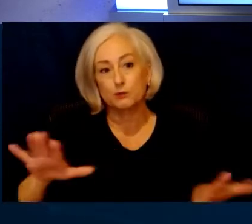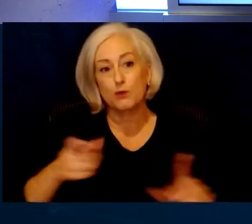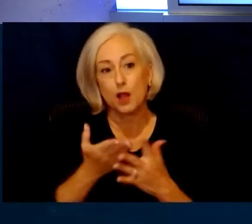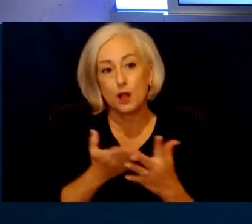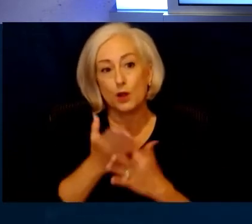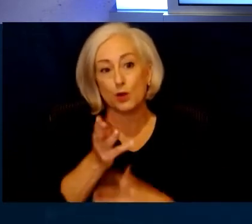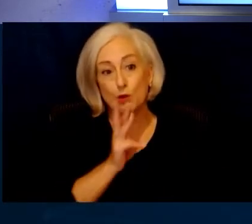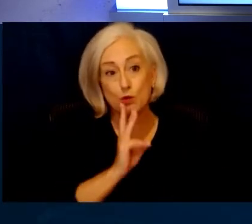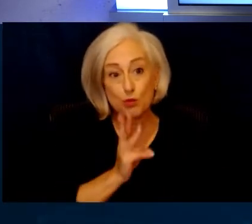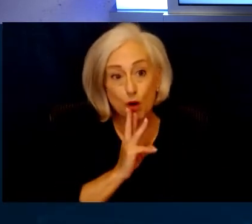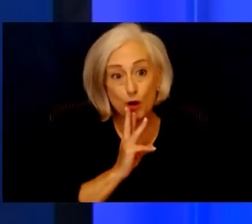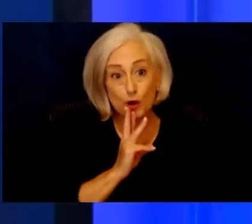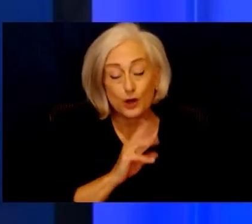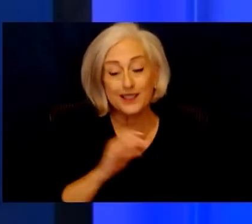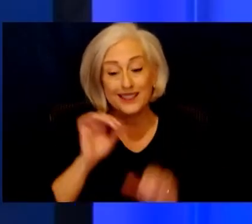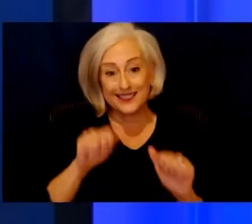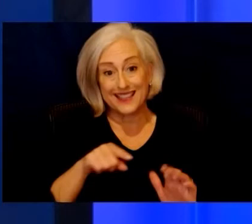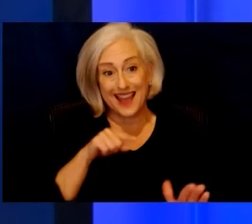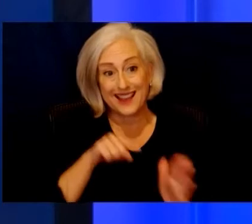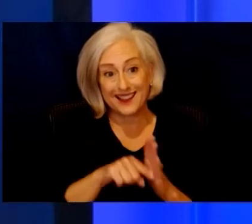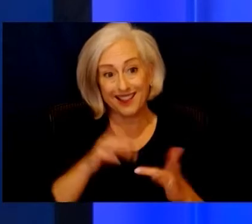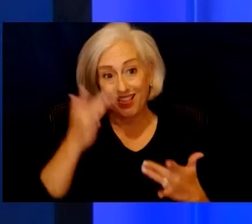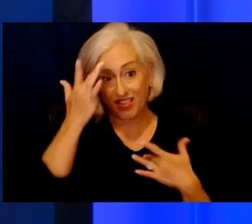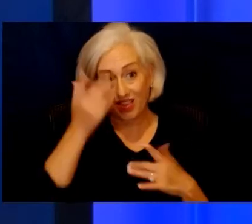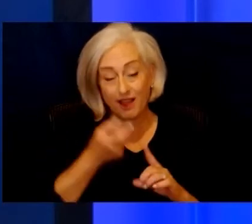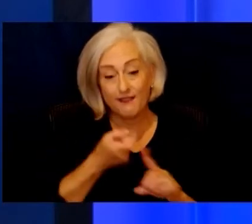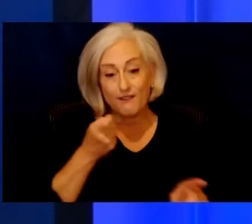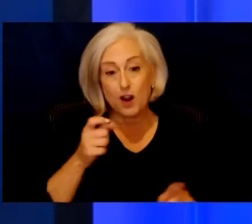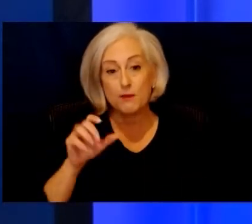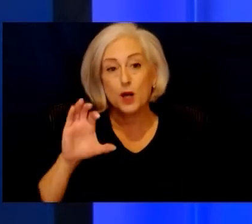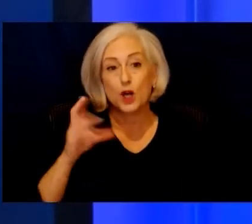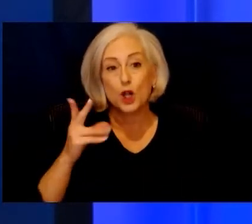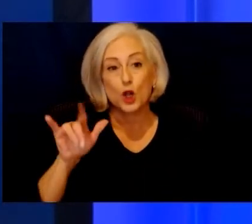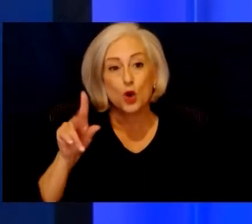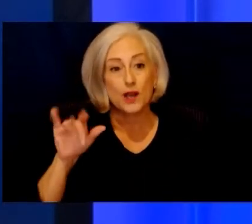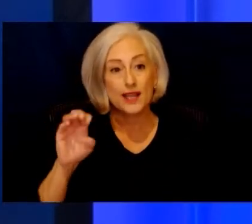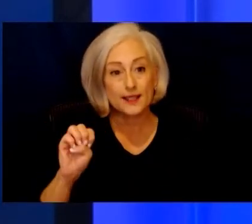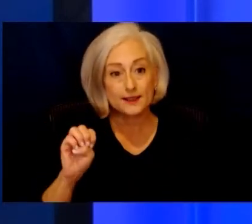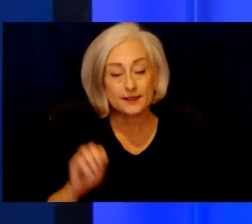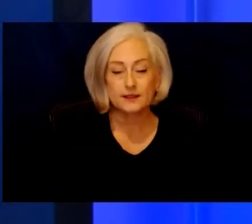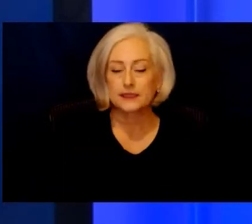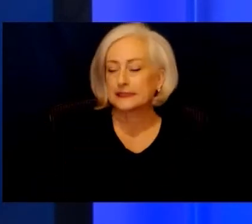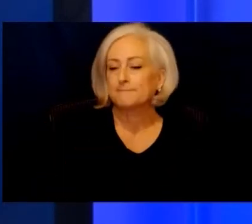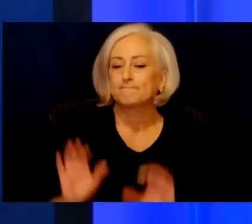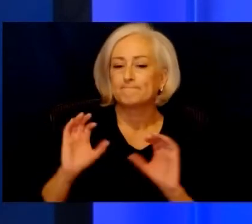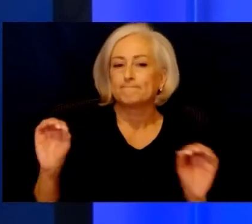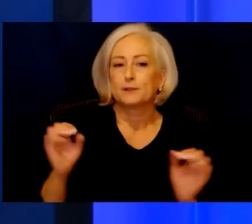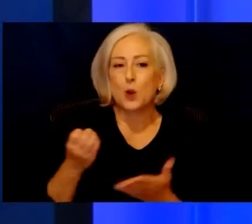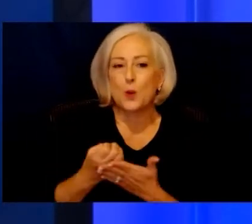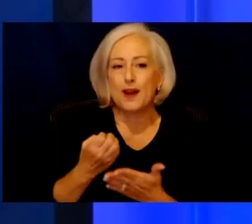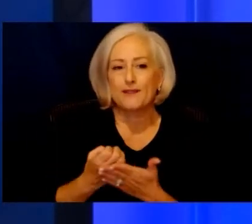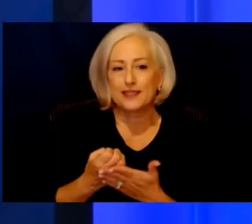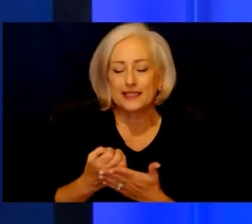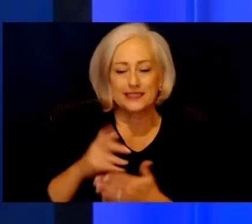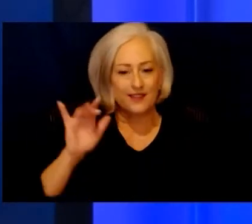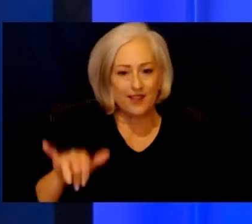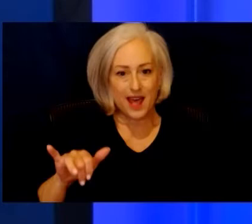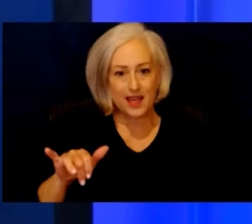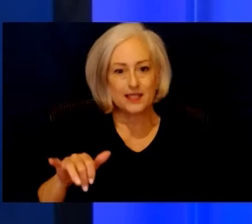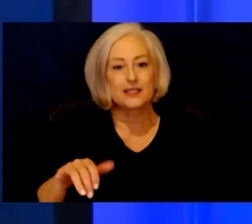Yeah, I don't think we have evidence of that. Again, monkeypox is vastly going to be spread by close